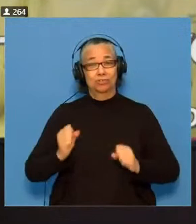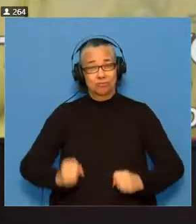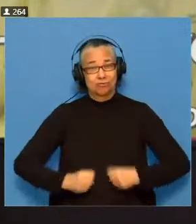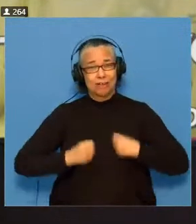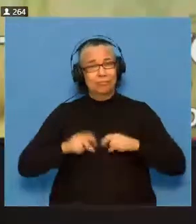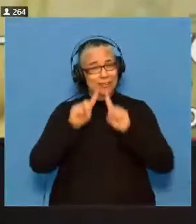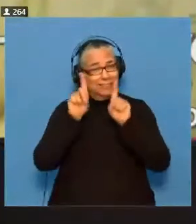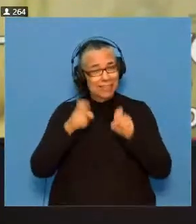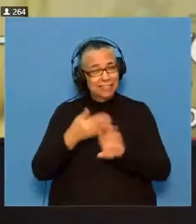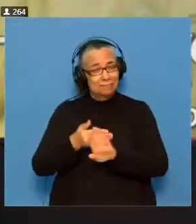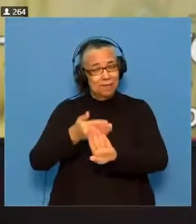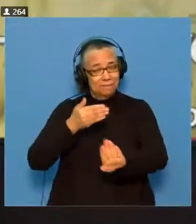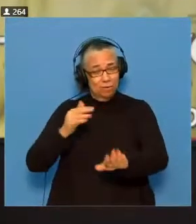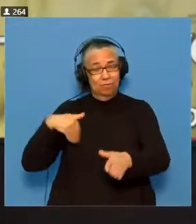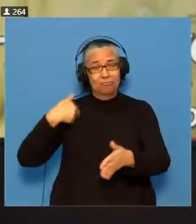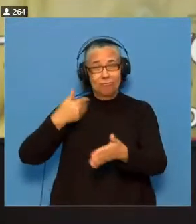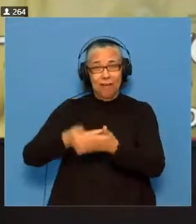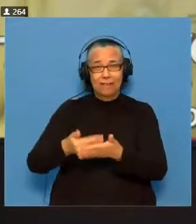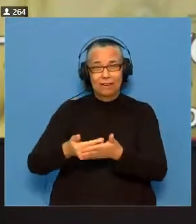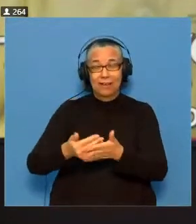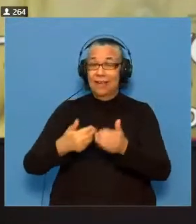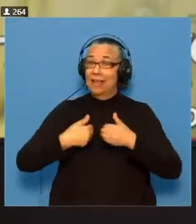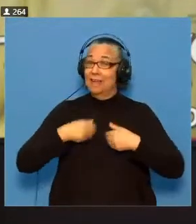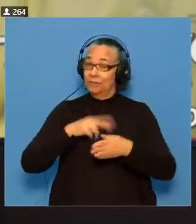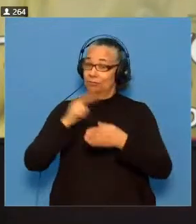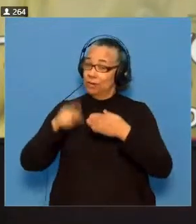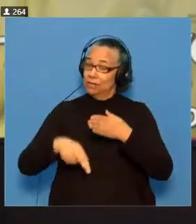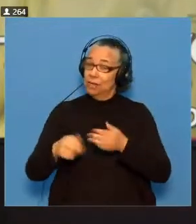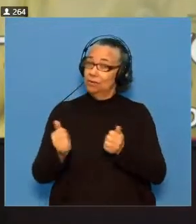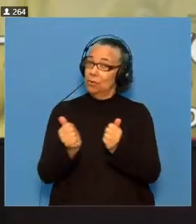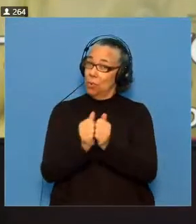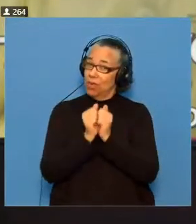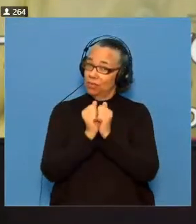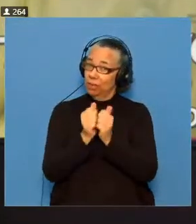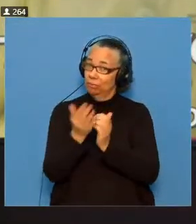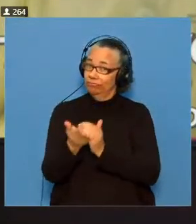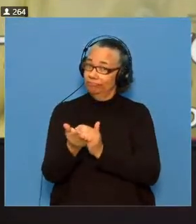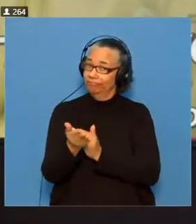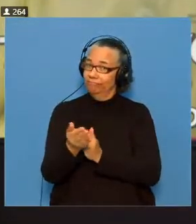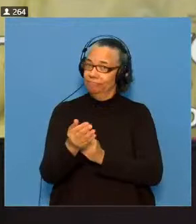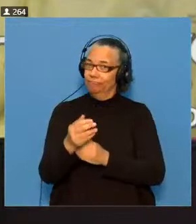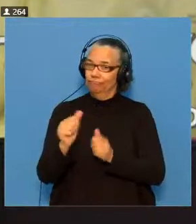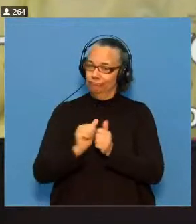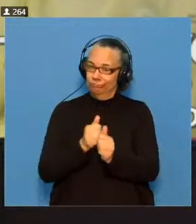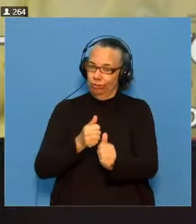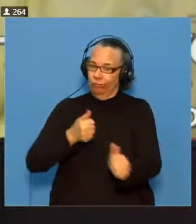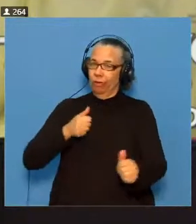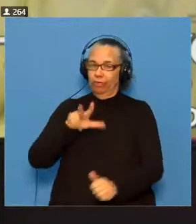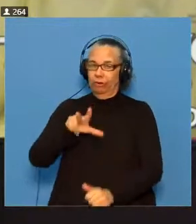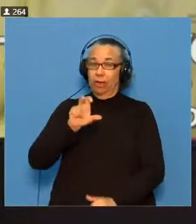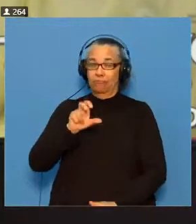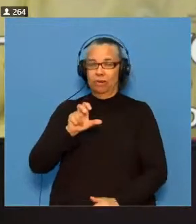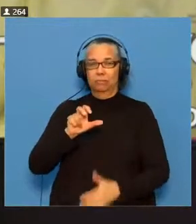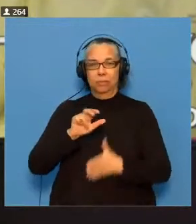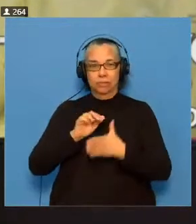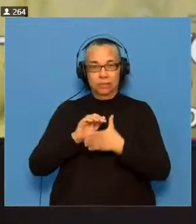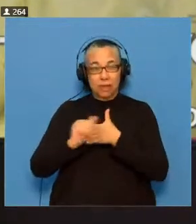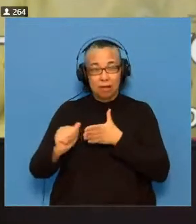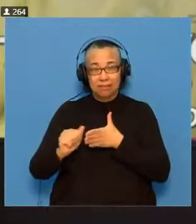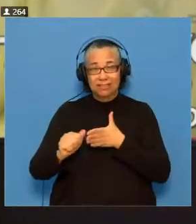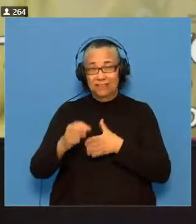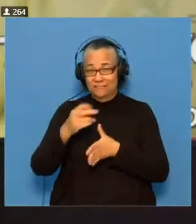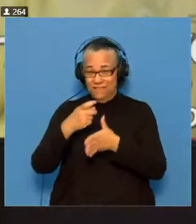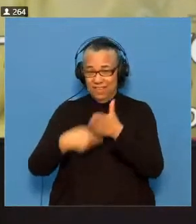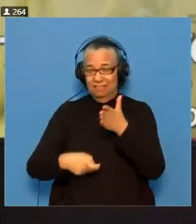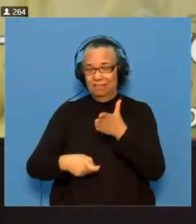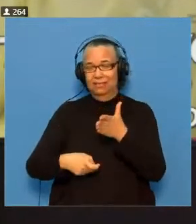have your test results with you on arrival in order to avoid that $300 fee, which commenced on the 25th of January